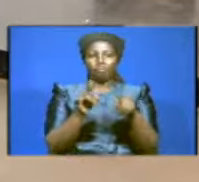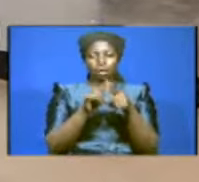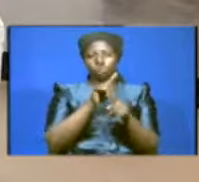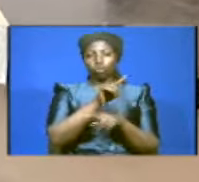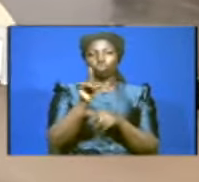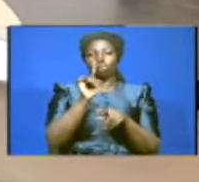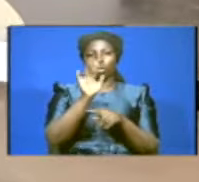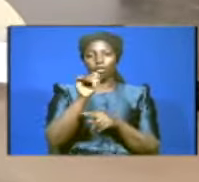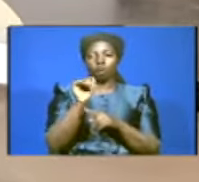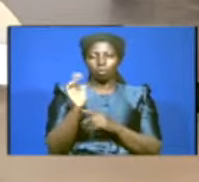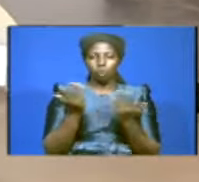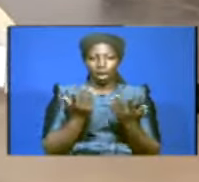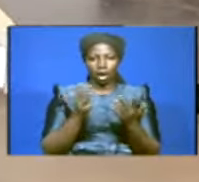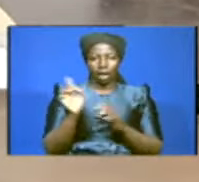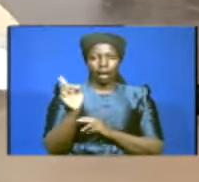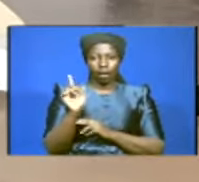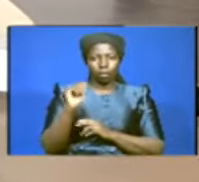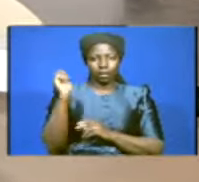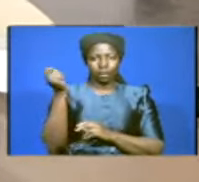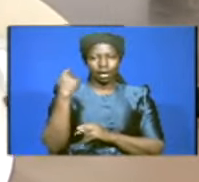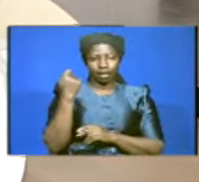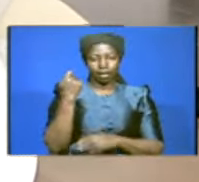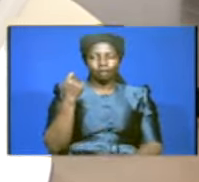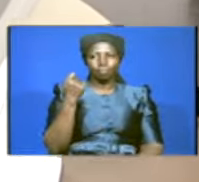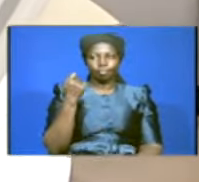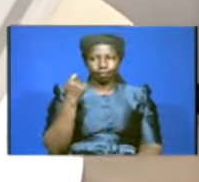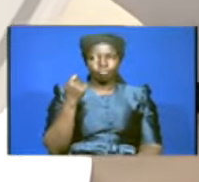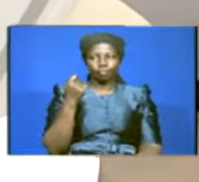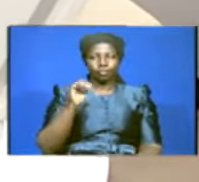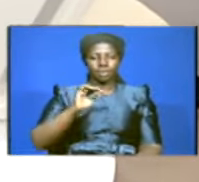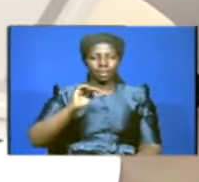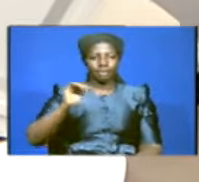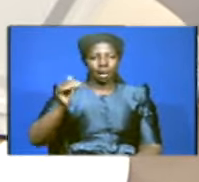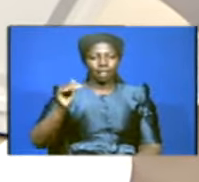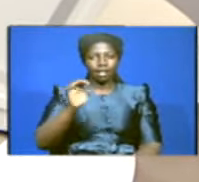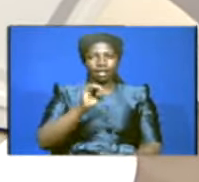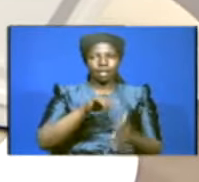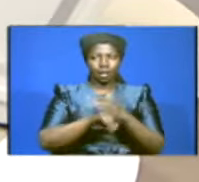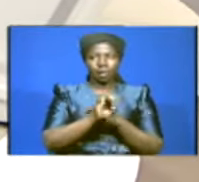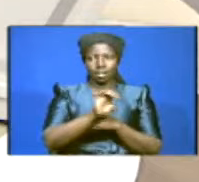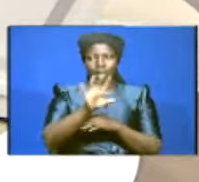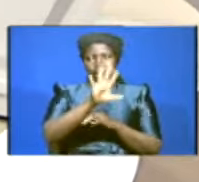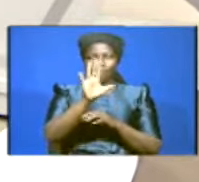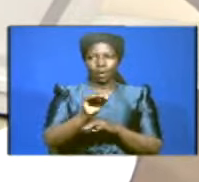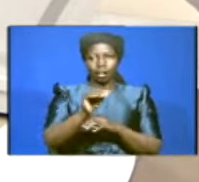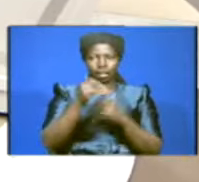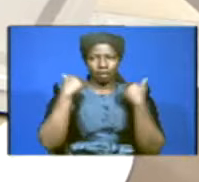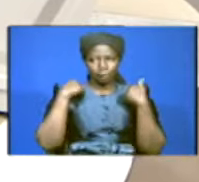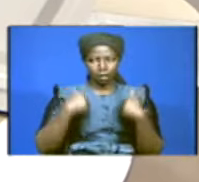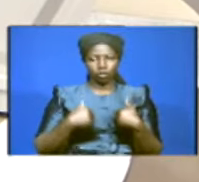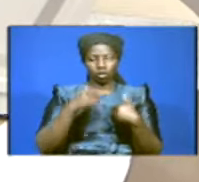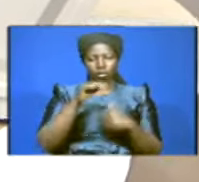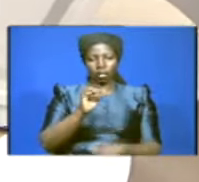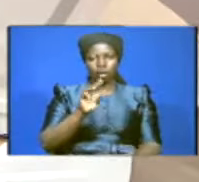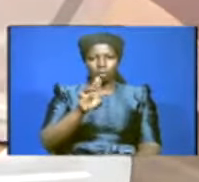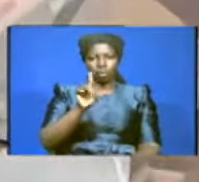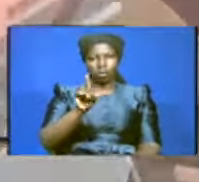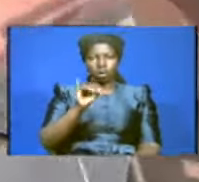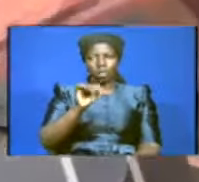Kenya, the capital city in here in East Africa. My name is Edmund Mudibo. Top in this bulletin.